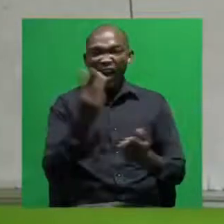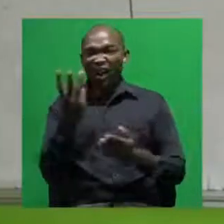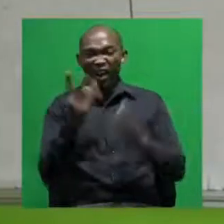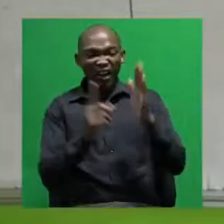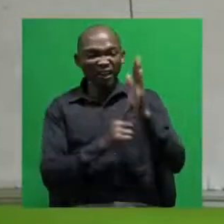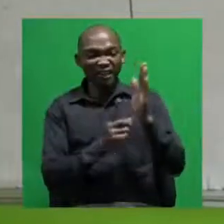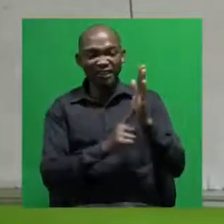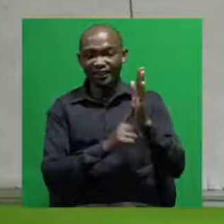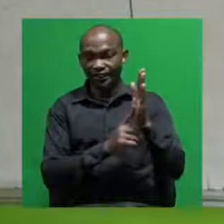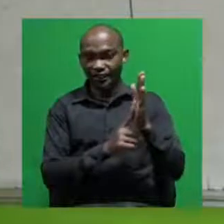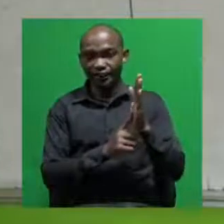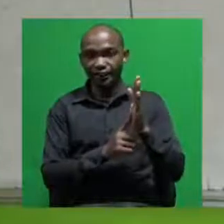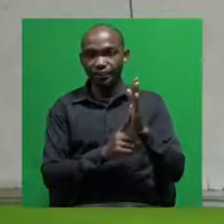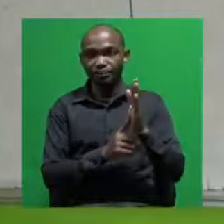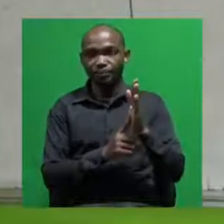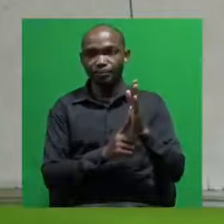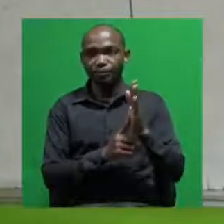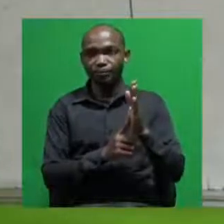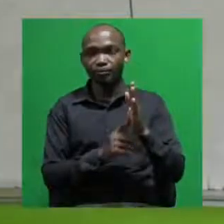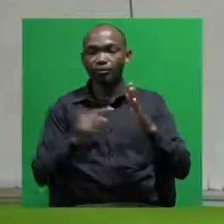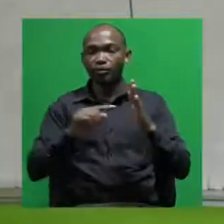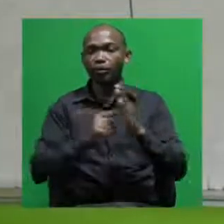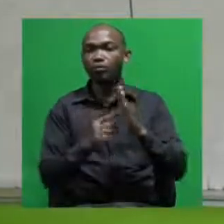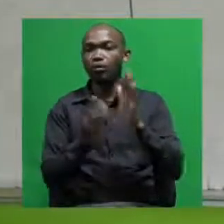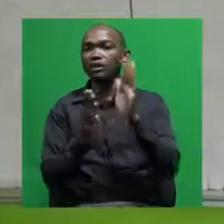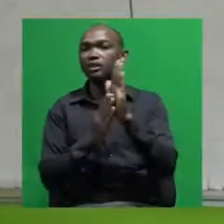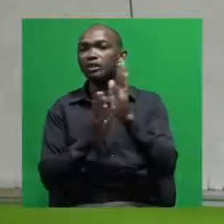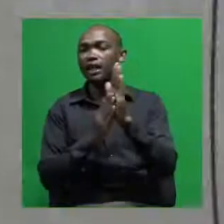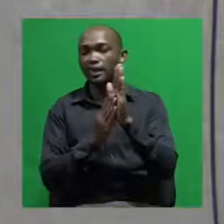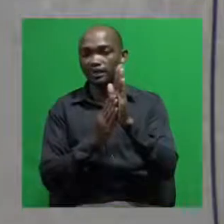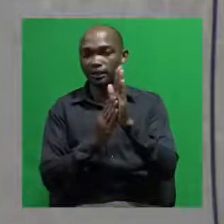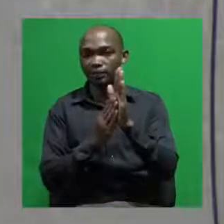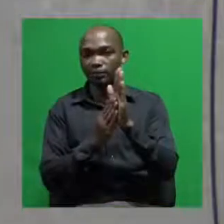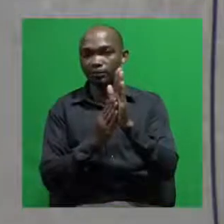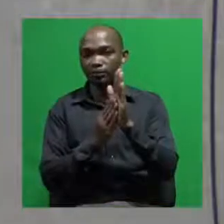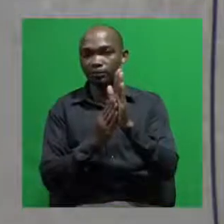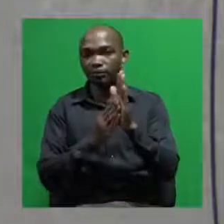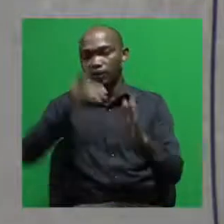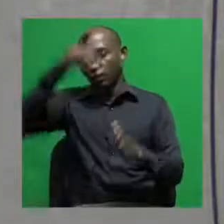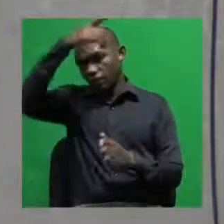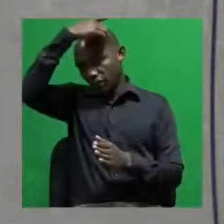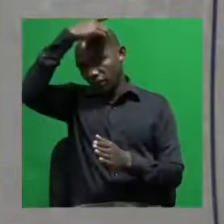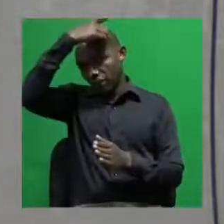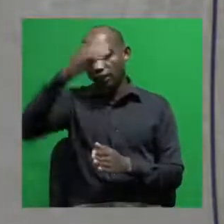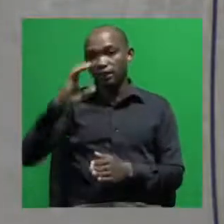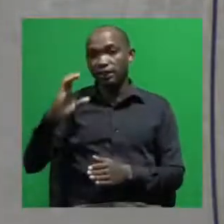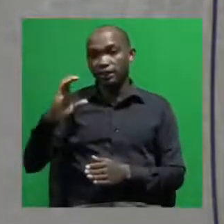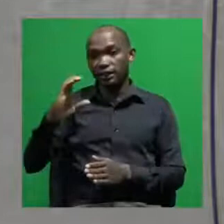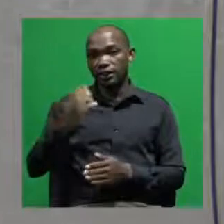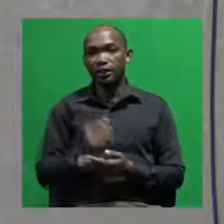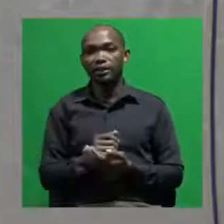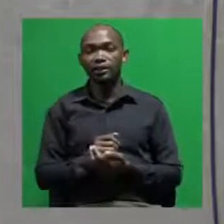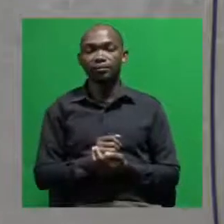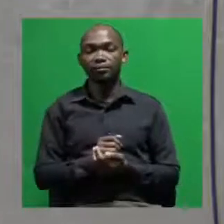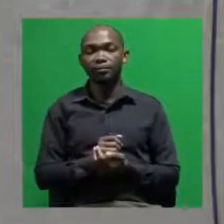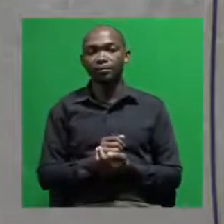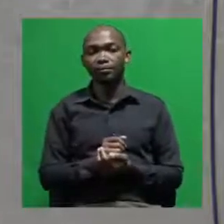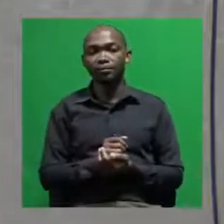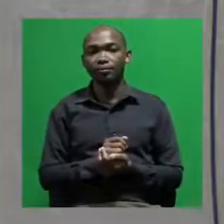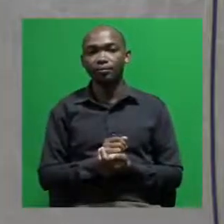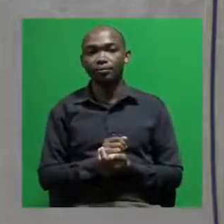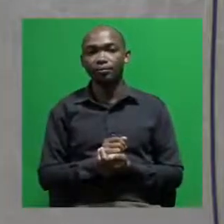36.9 degrees centigrade. So that is the human body temperature, or sometimes we can